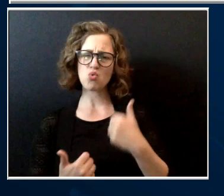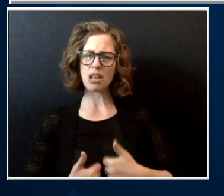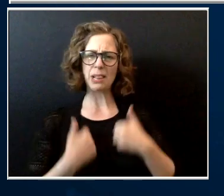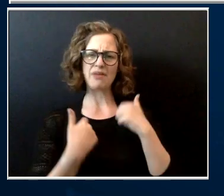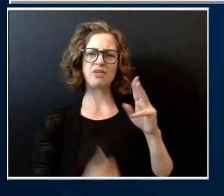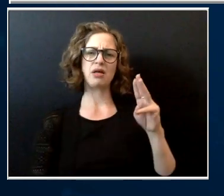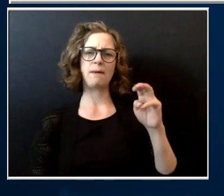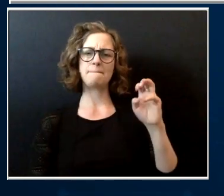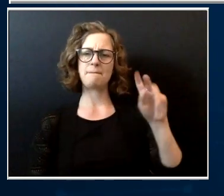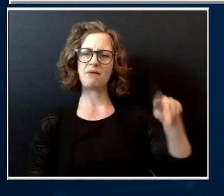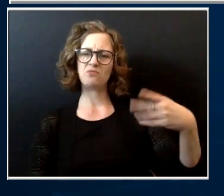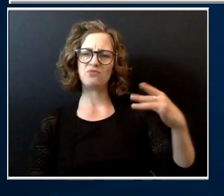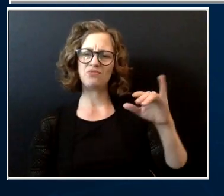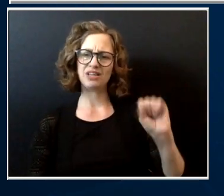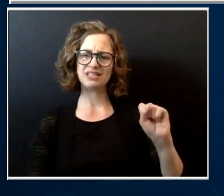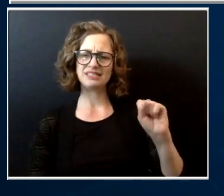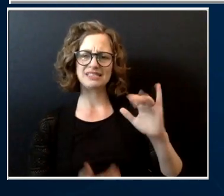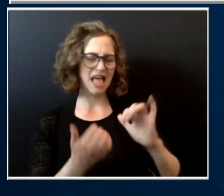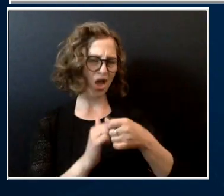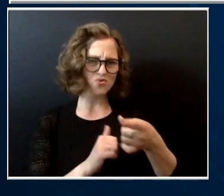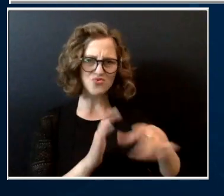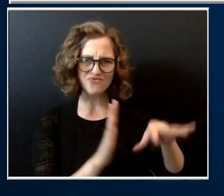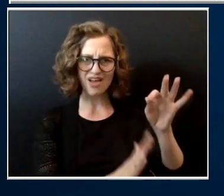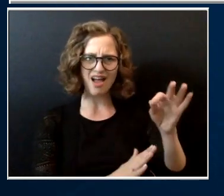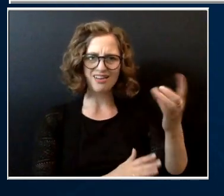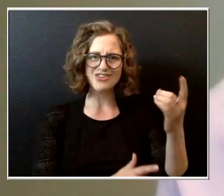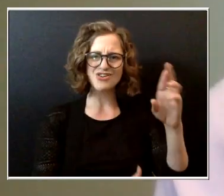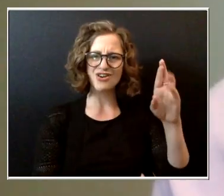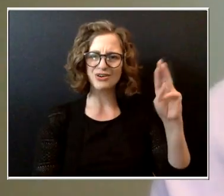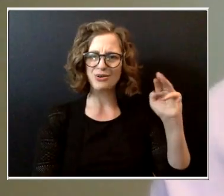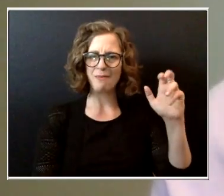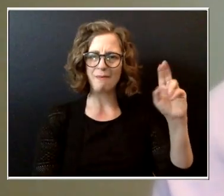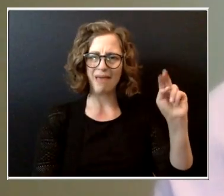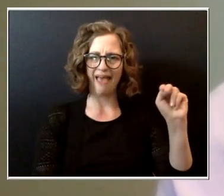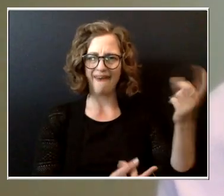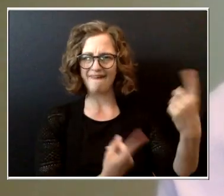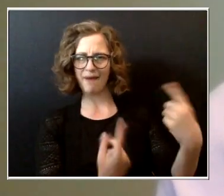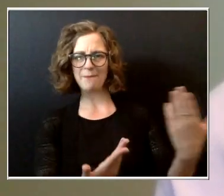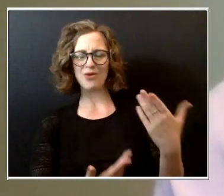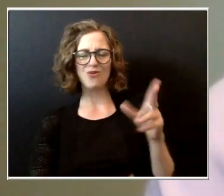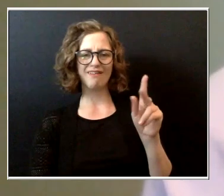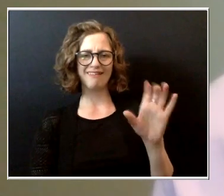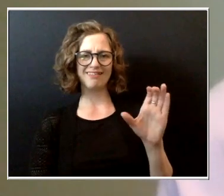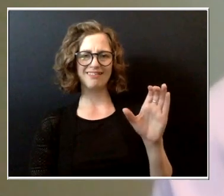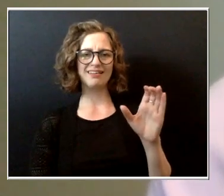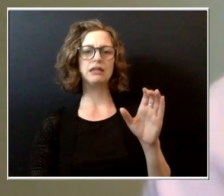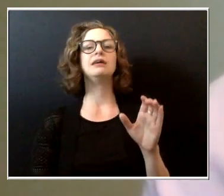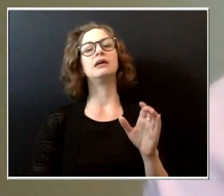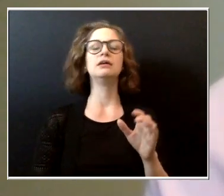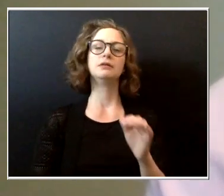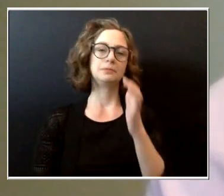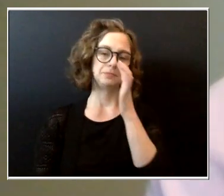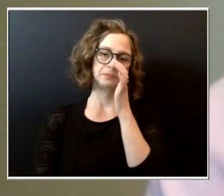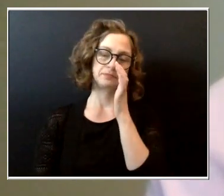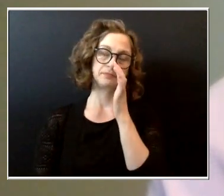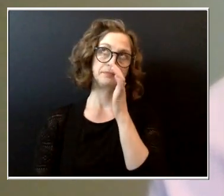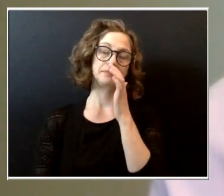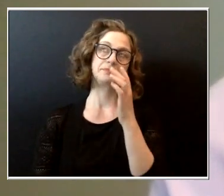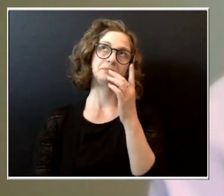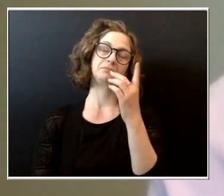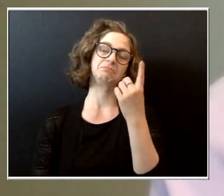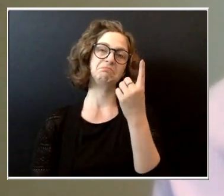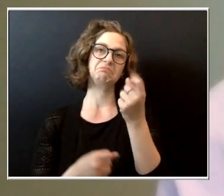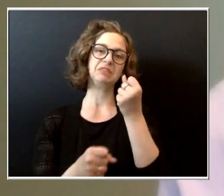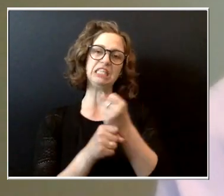and then coming up here to see her here in Kansas City? Okay, when the year and a half ago or so,